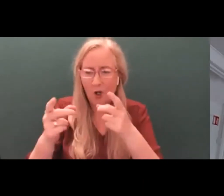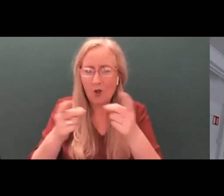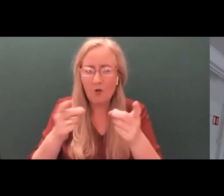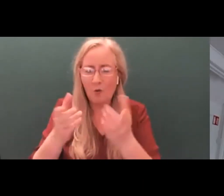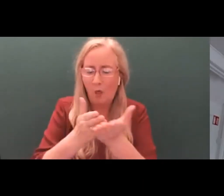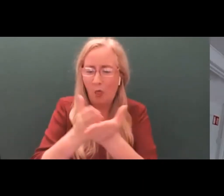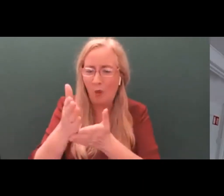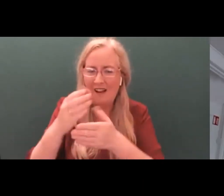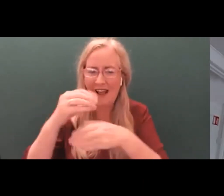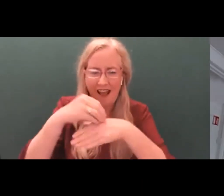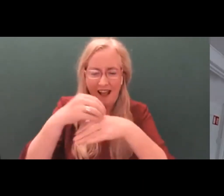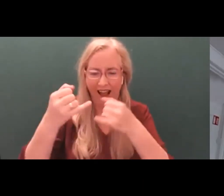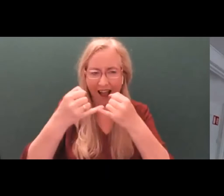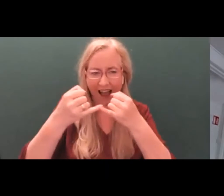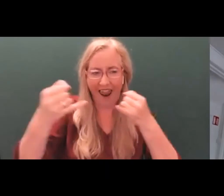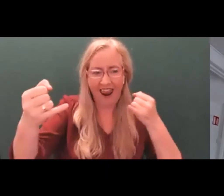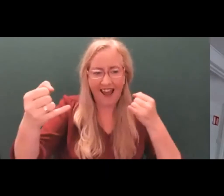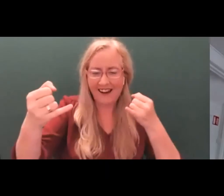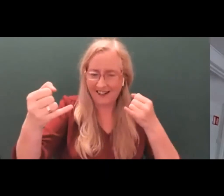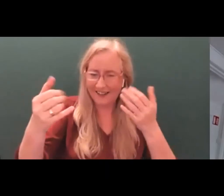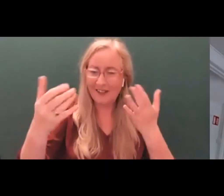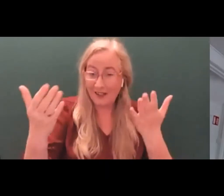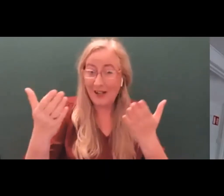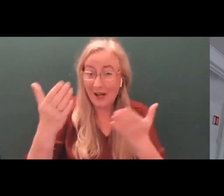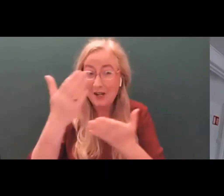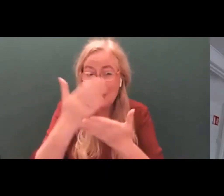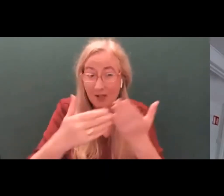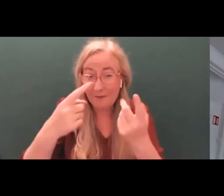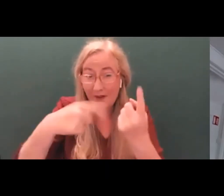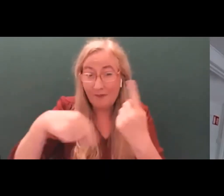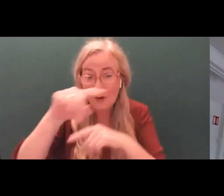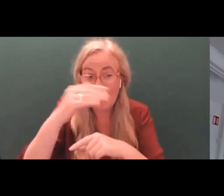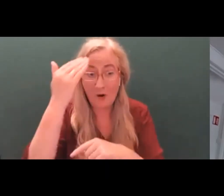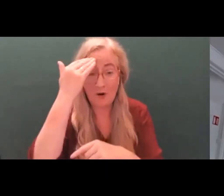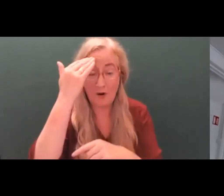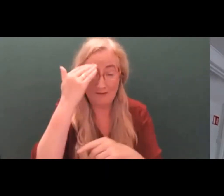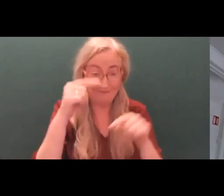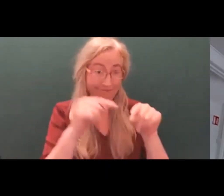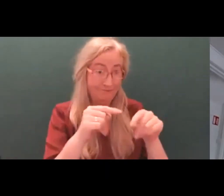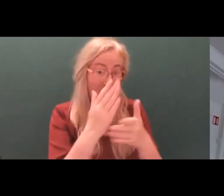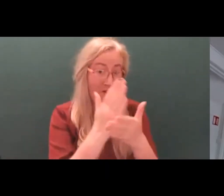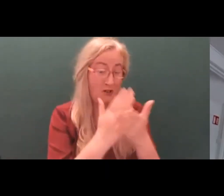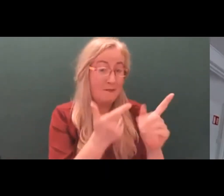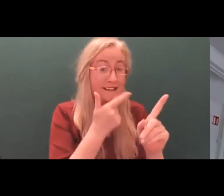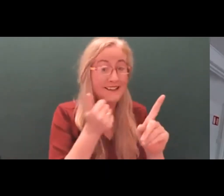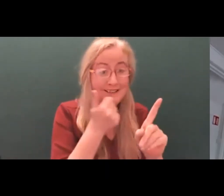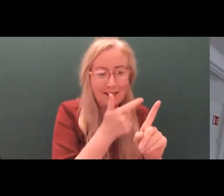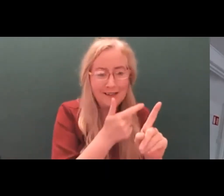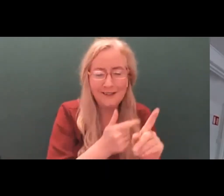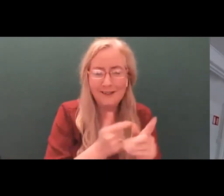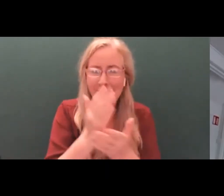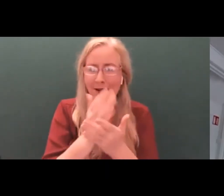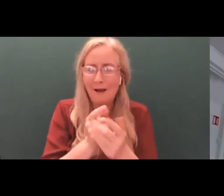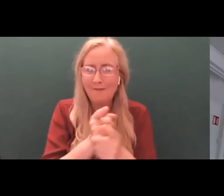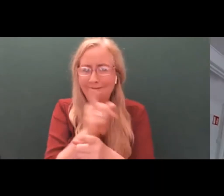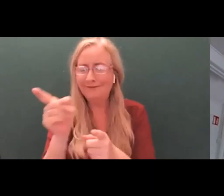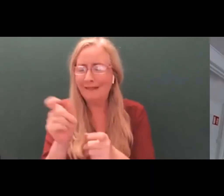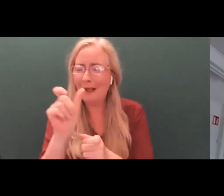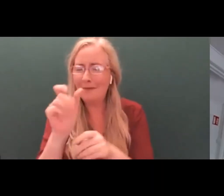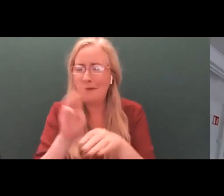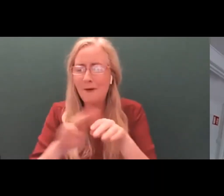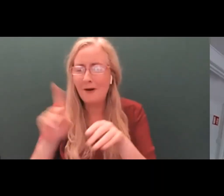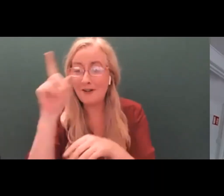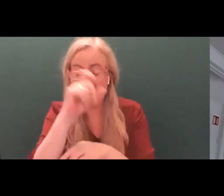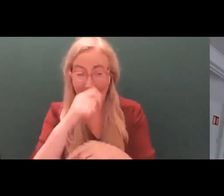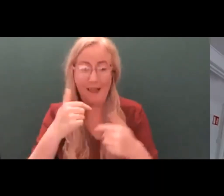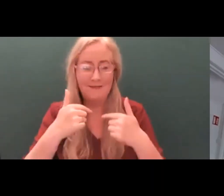online stratosphere. For some of us, this comes very easily, and for others, it's a little more challenging. I'm putting myself